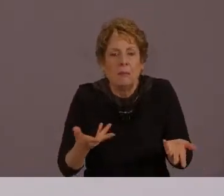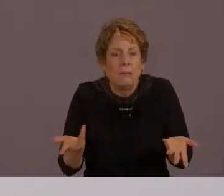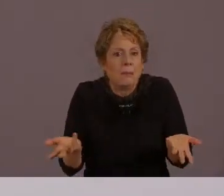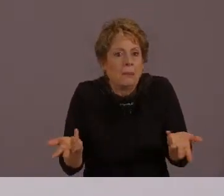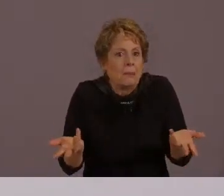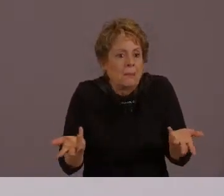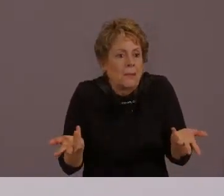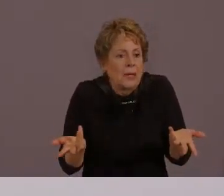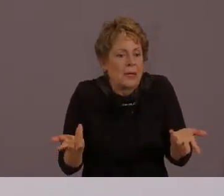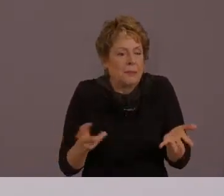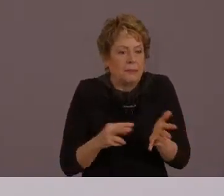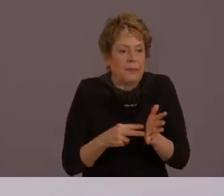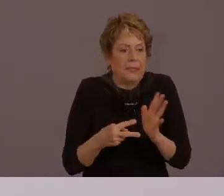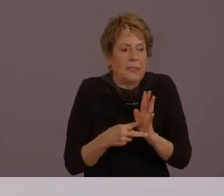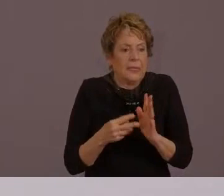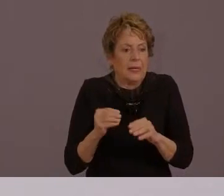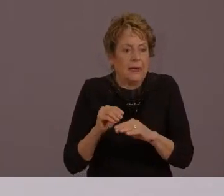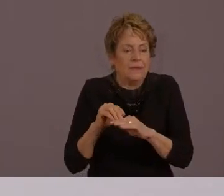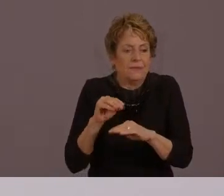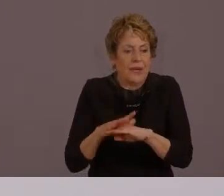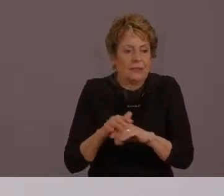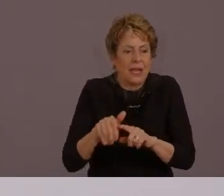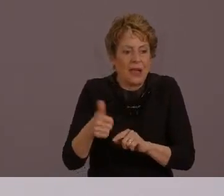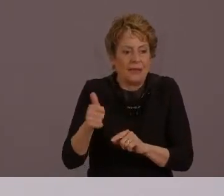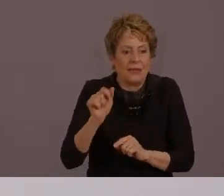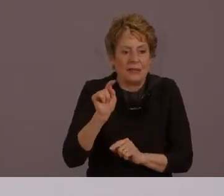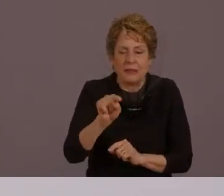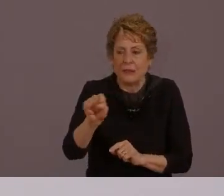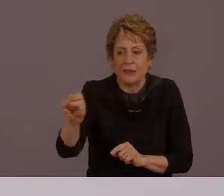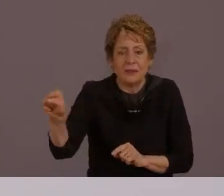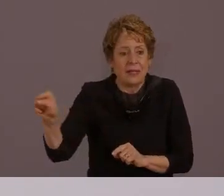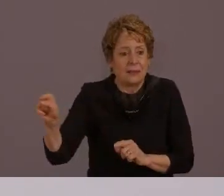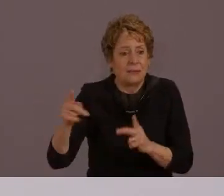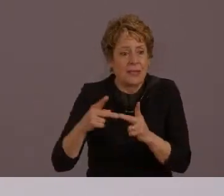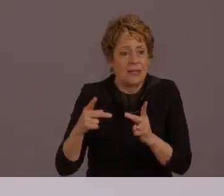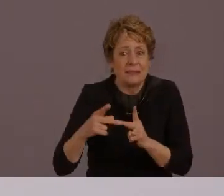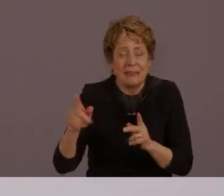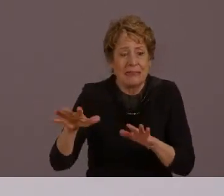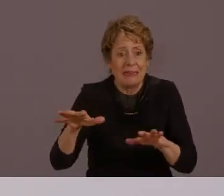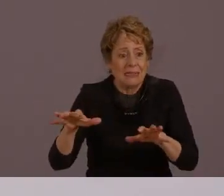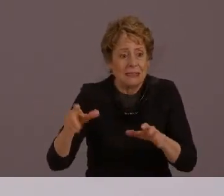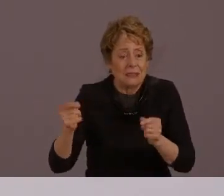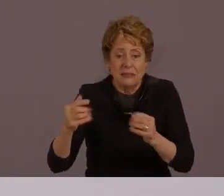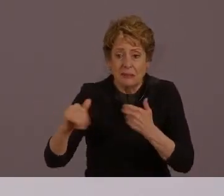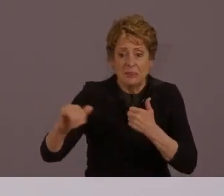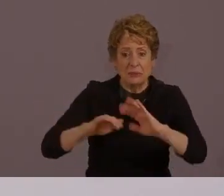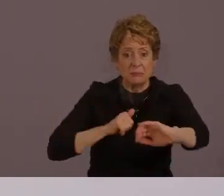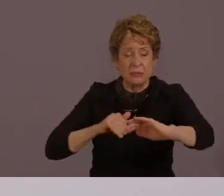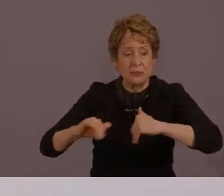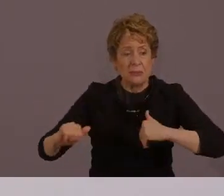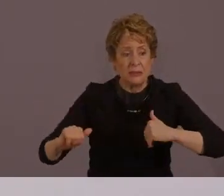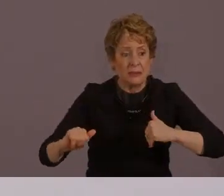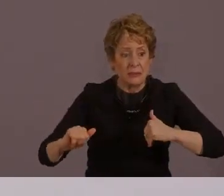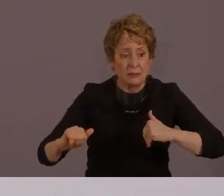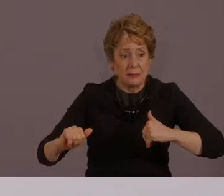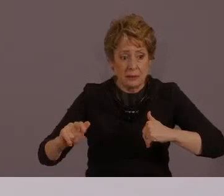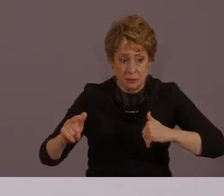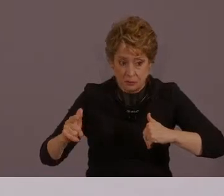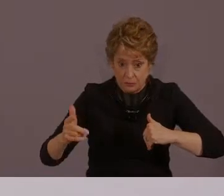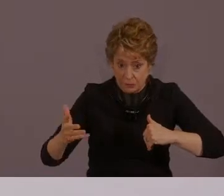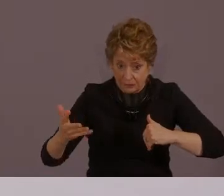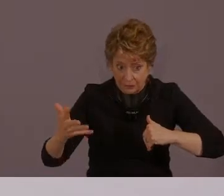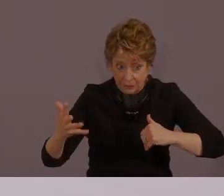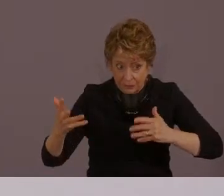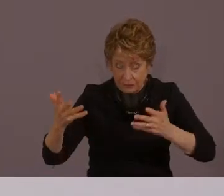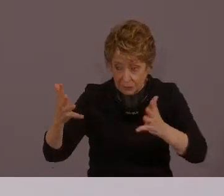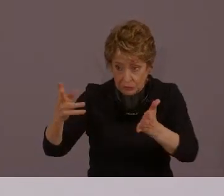other currently operating sites or activities that they have planned, and to have in writing that FEMA said that this would remain